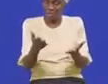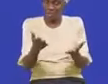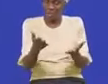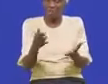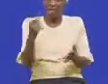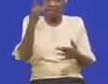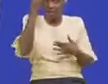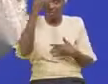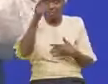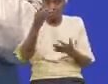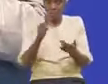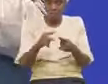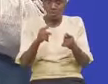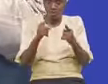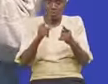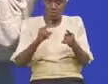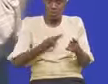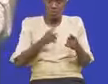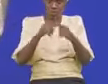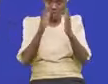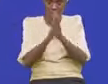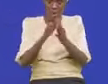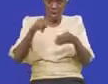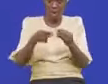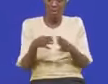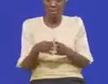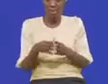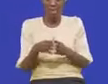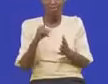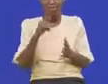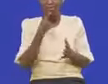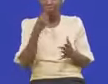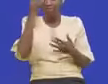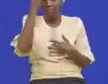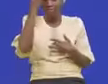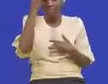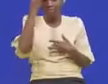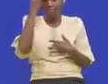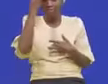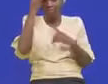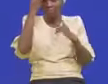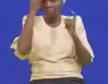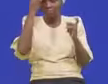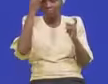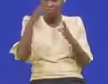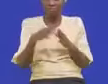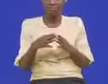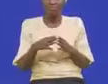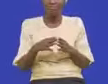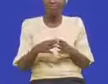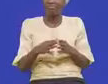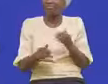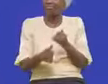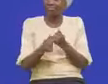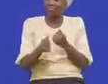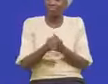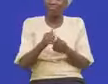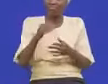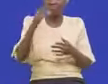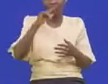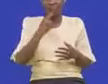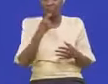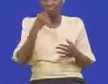E ya tane dolele re la mano jiwa dogo ra dentia. Dolele va dolele vevie. Dolele vevie.